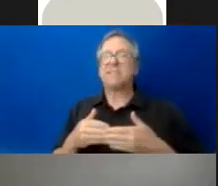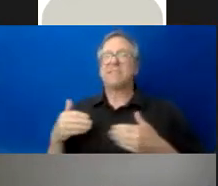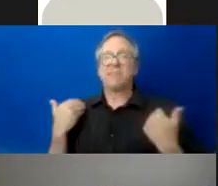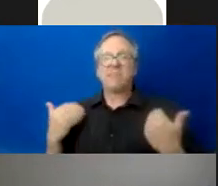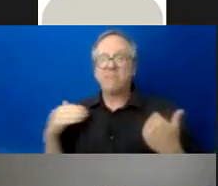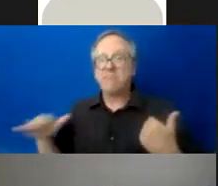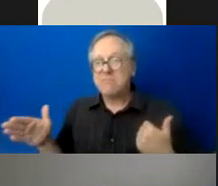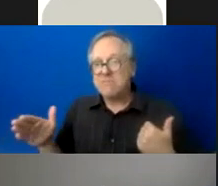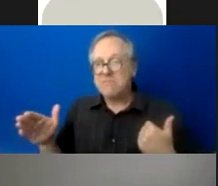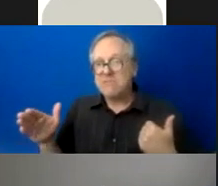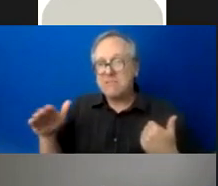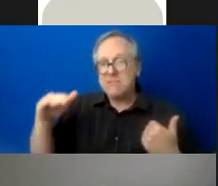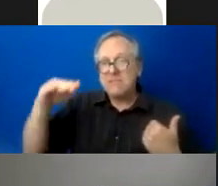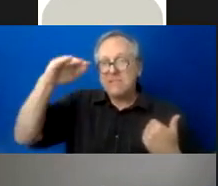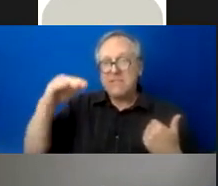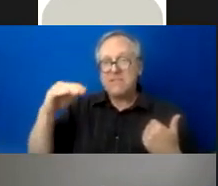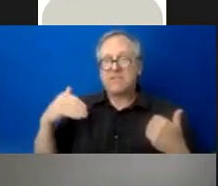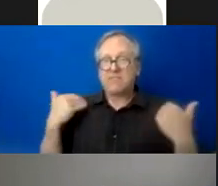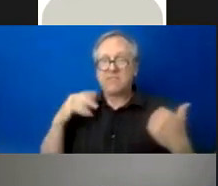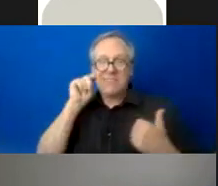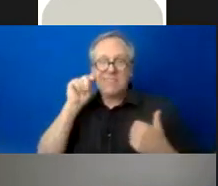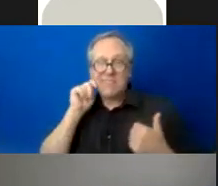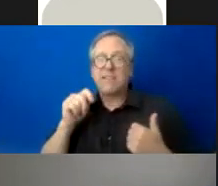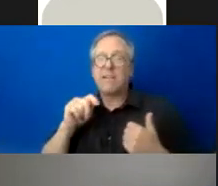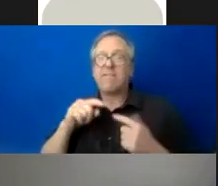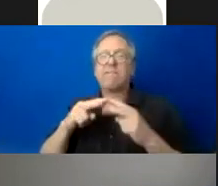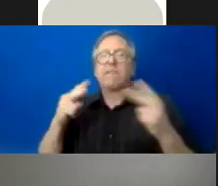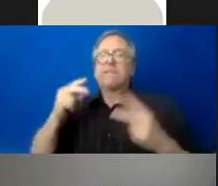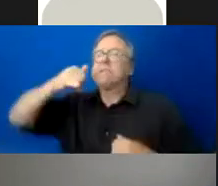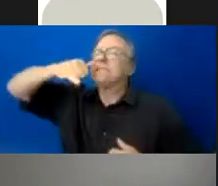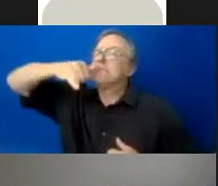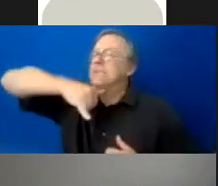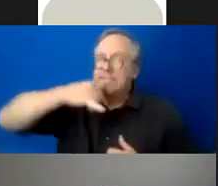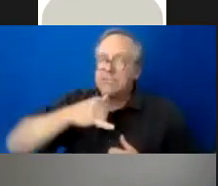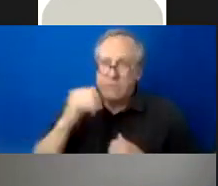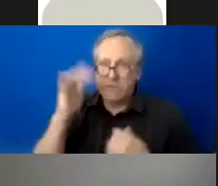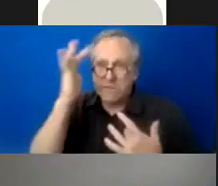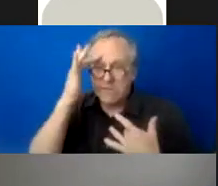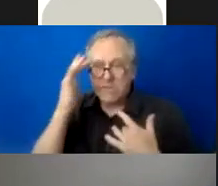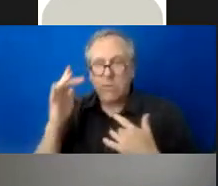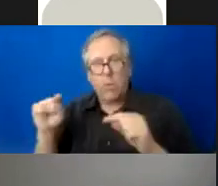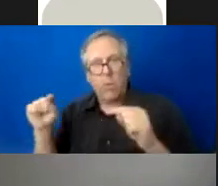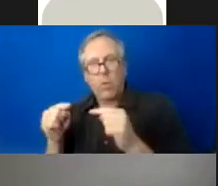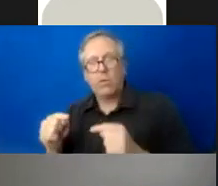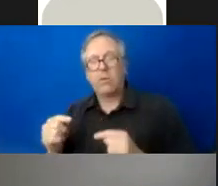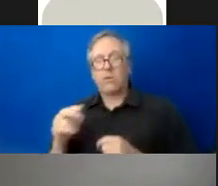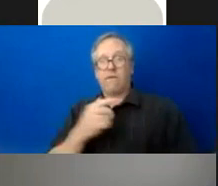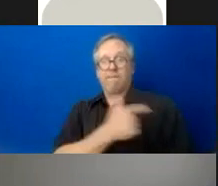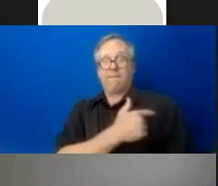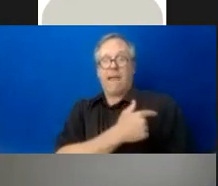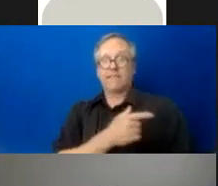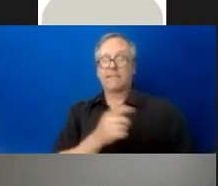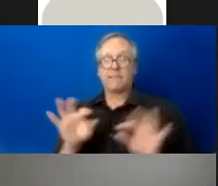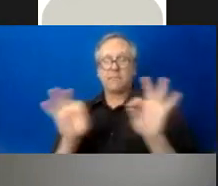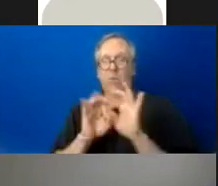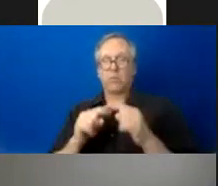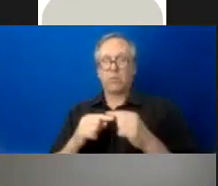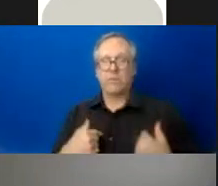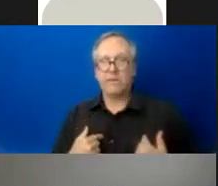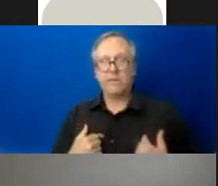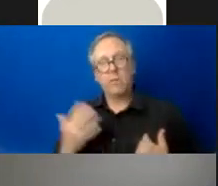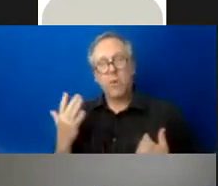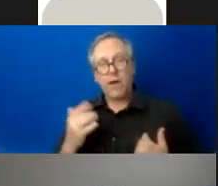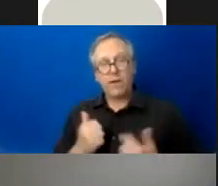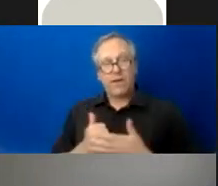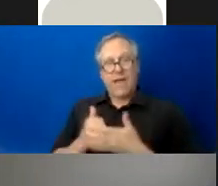who are critically ill or injured. And so vaccines are something that have always been really important to me because they help prevent